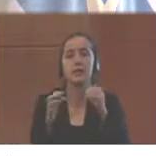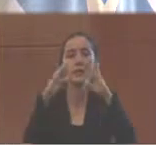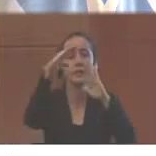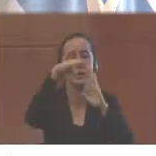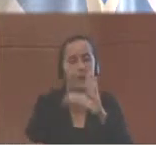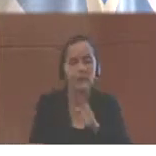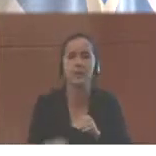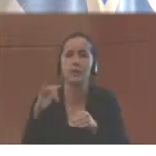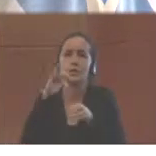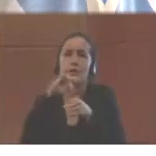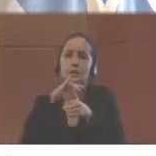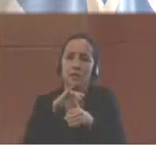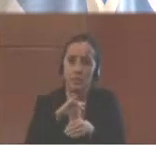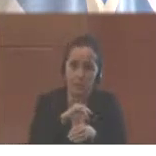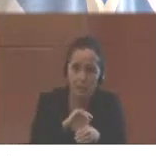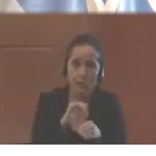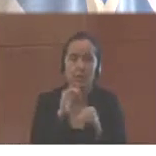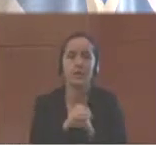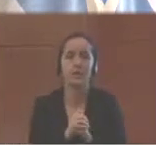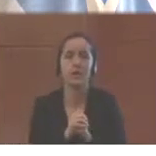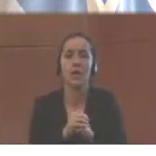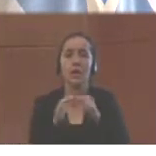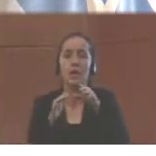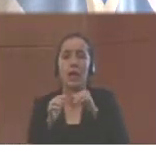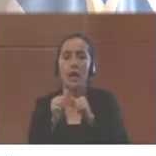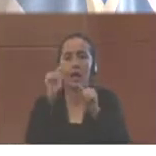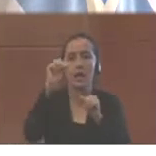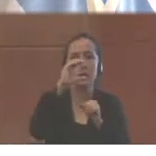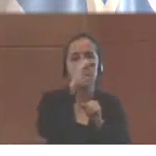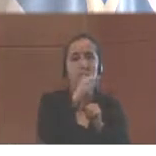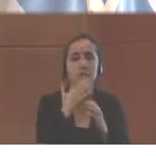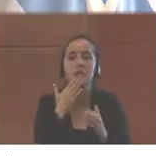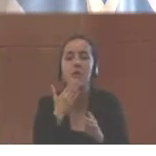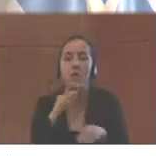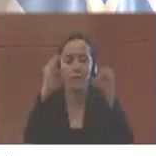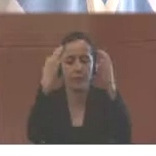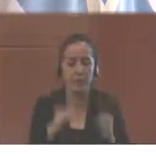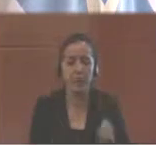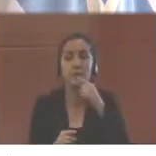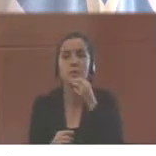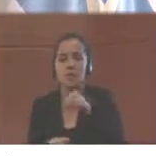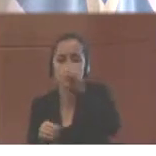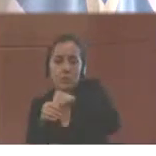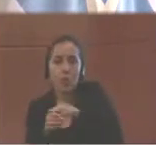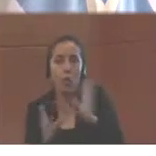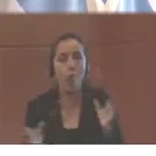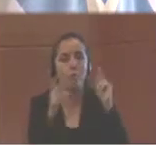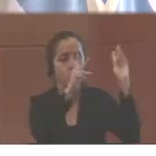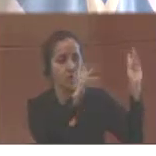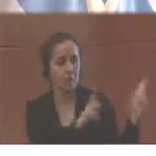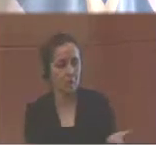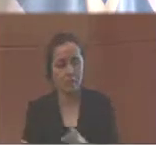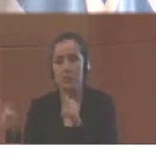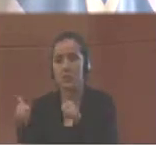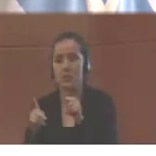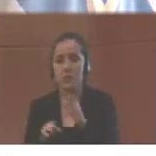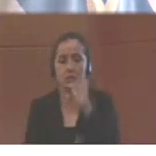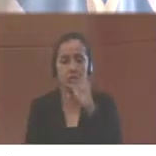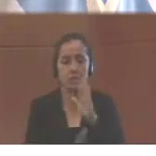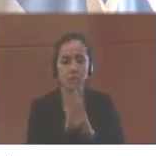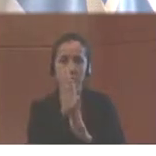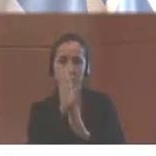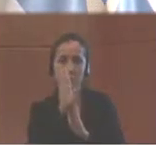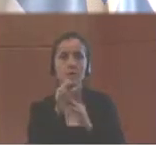resemble what we have received for the catastrophe, for the risk of catastrophes, for planning, and of